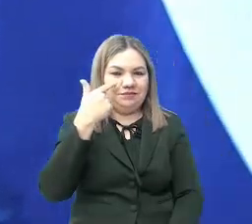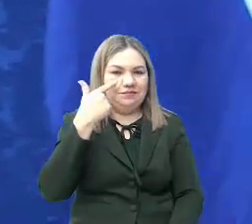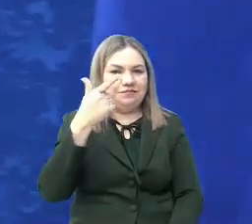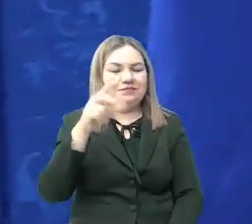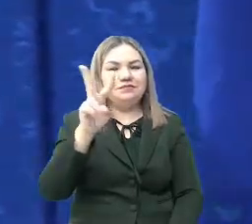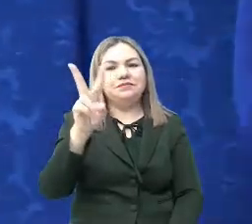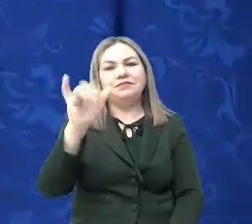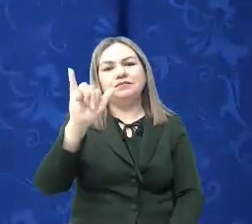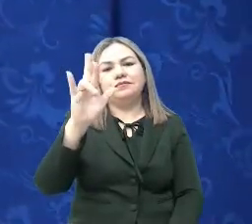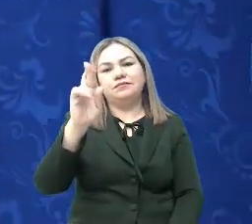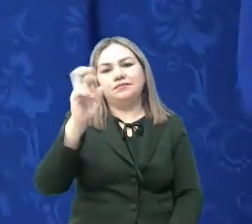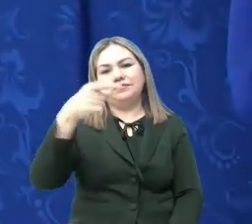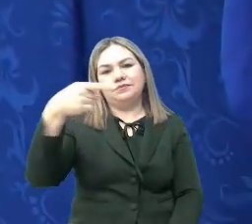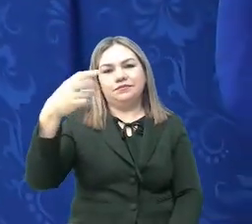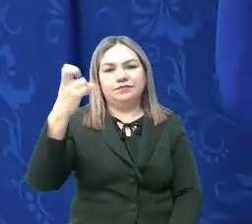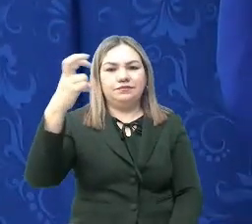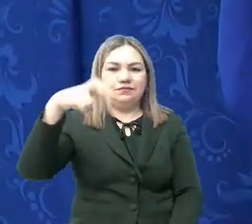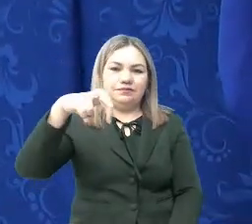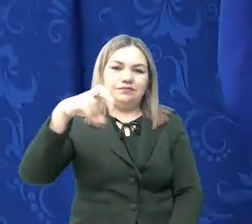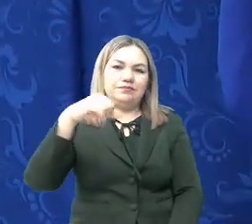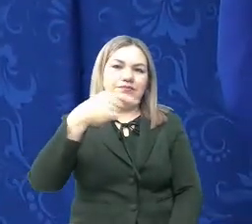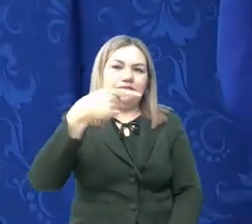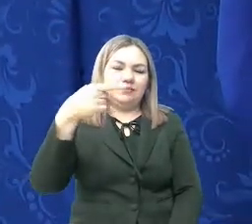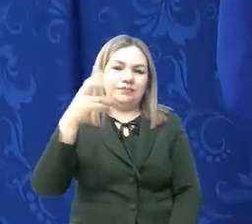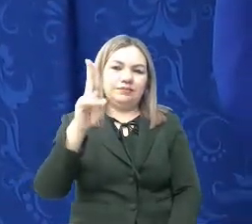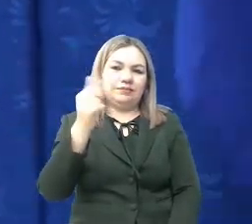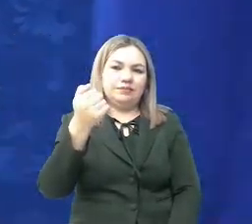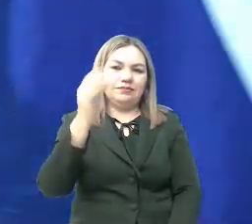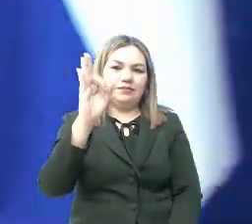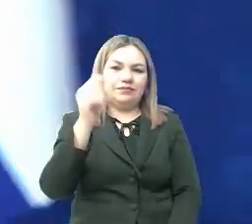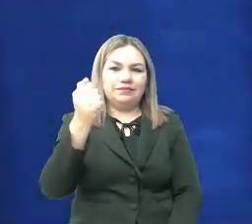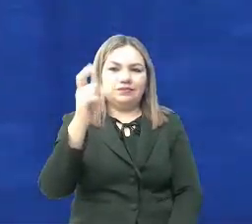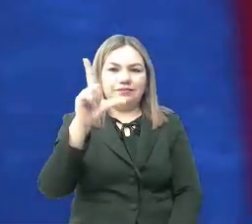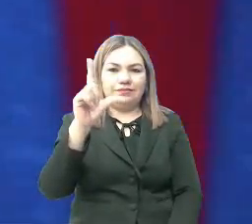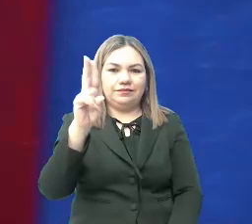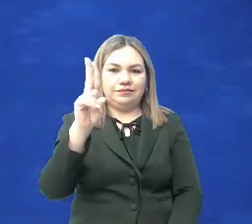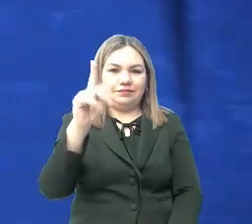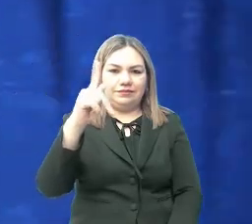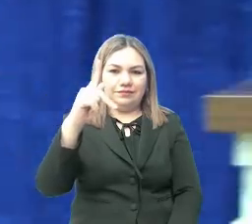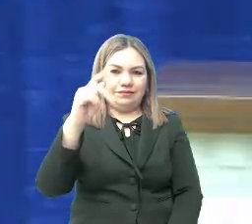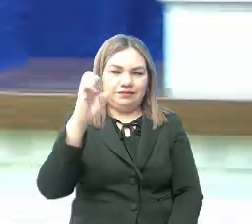Come on, Uncle Lucas. Let's go to watch The Virgin of Guadalupe.